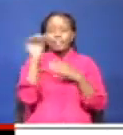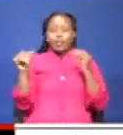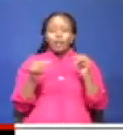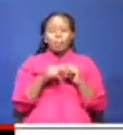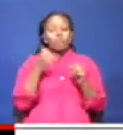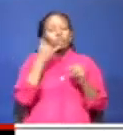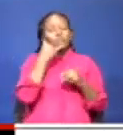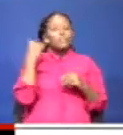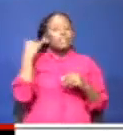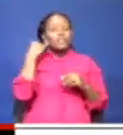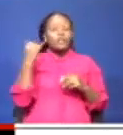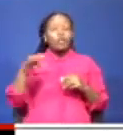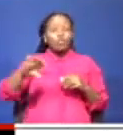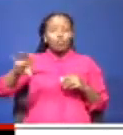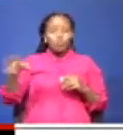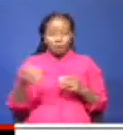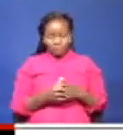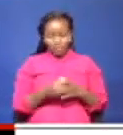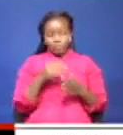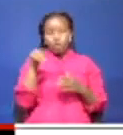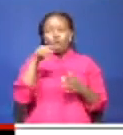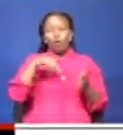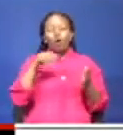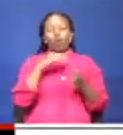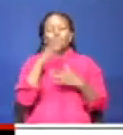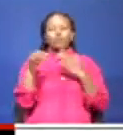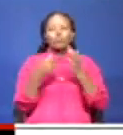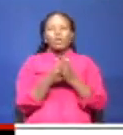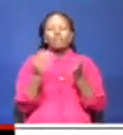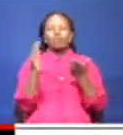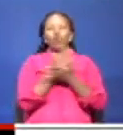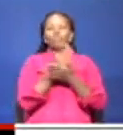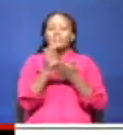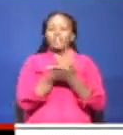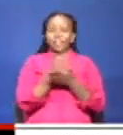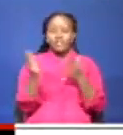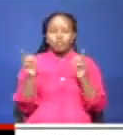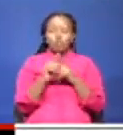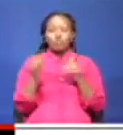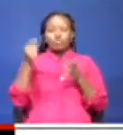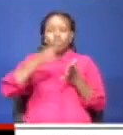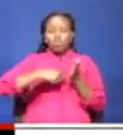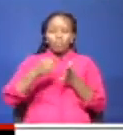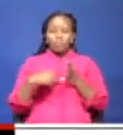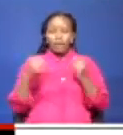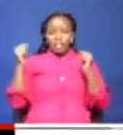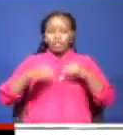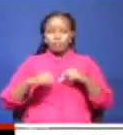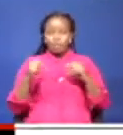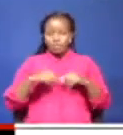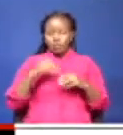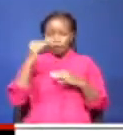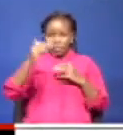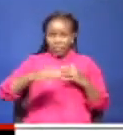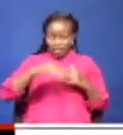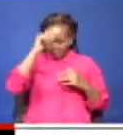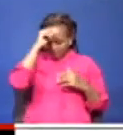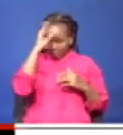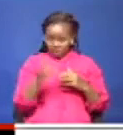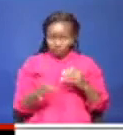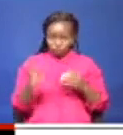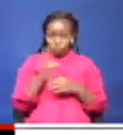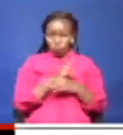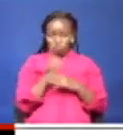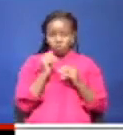ambayo agenda yenyewe tutakuwa na sekta zote ambazo itakuwa kama ni chata yetu na governor ambaye atakuja, ambayo tutaitumia kufuatilia kuhakikisha kwamba